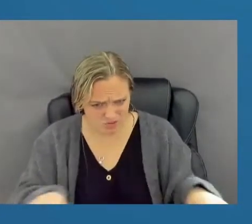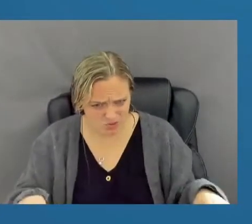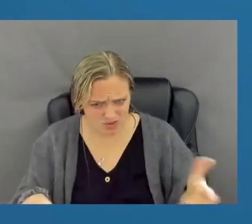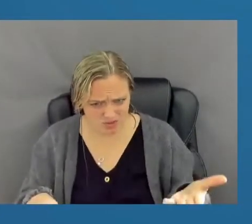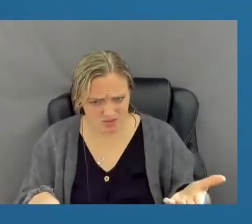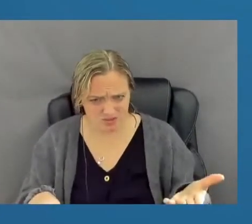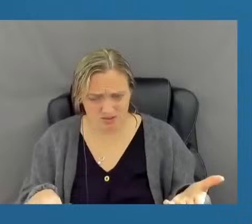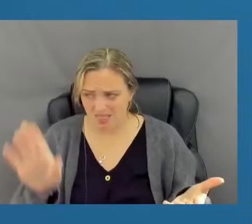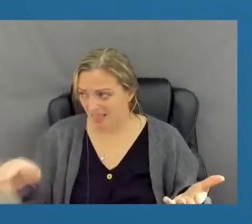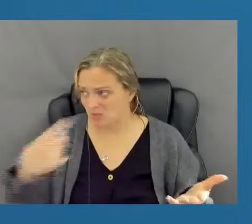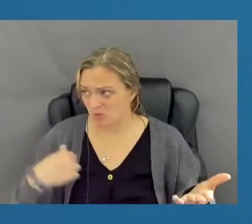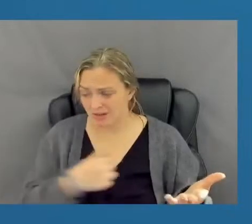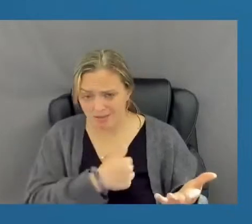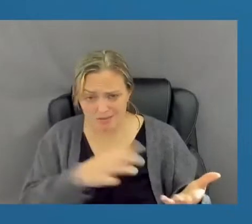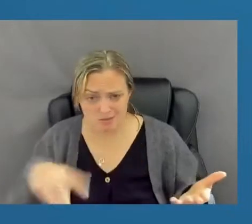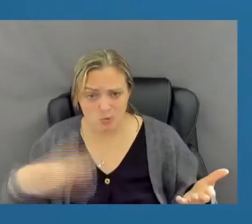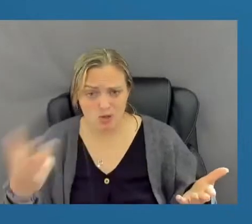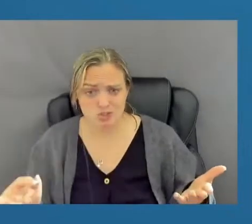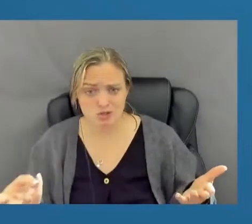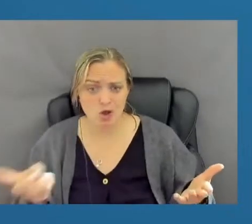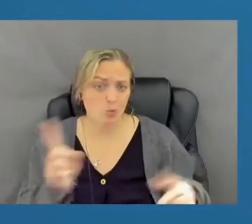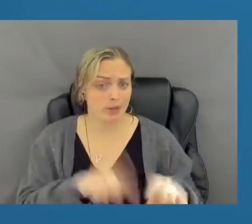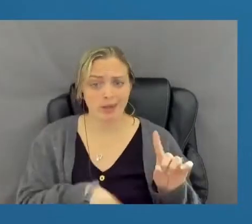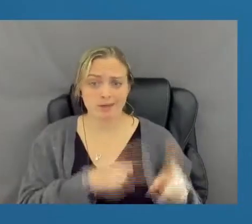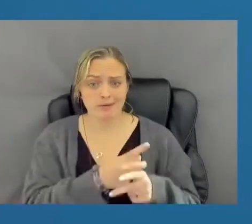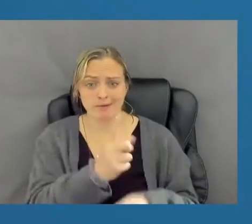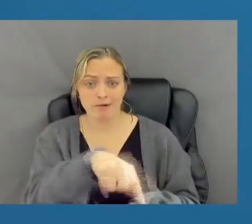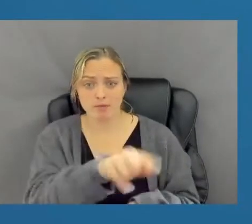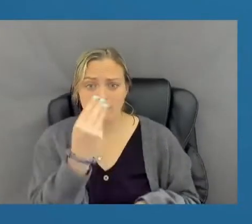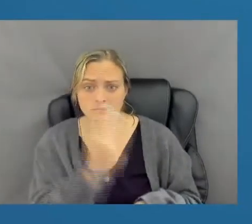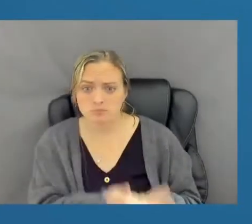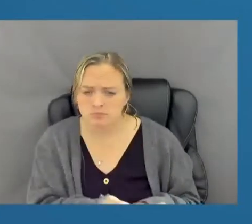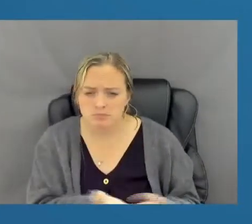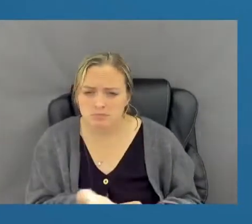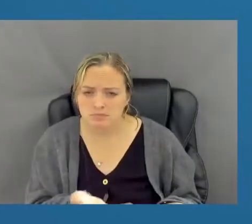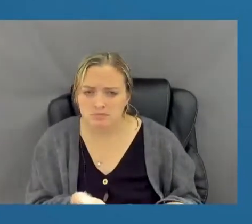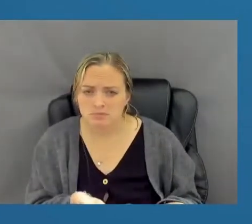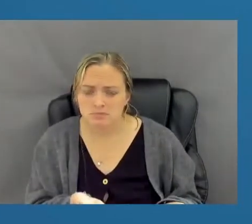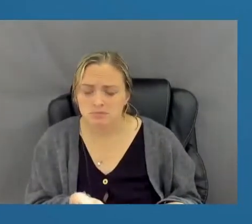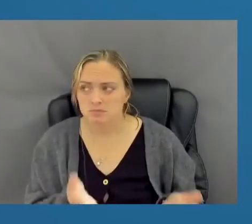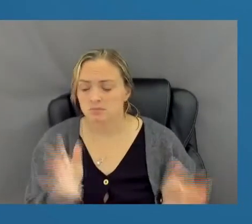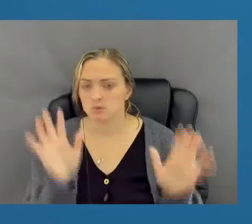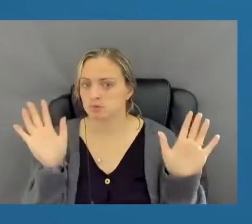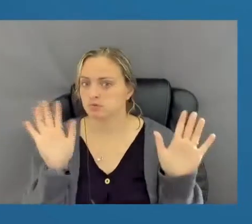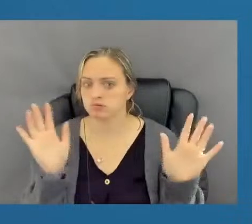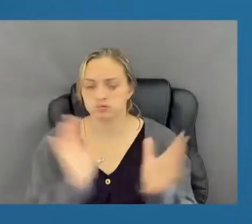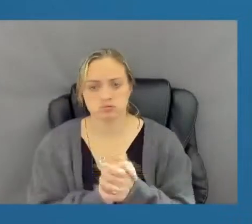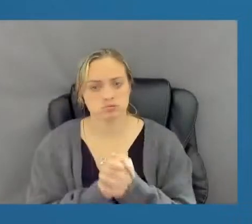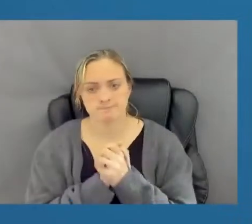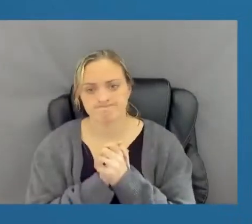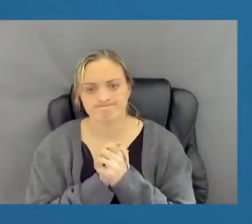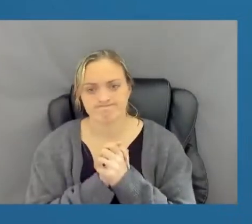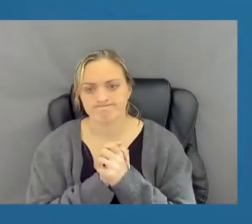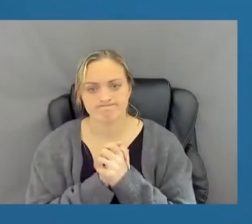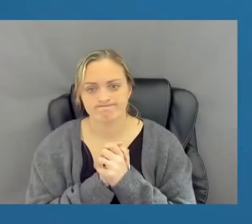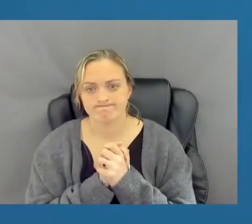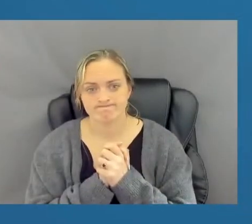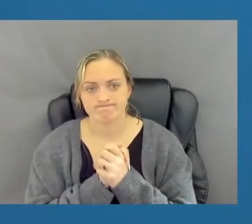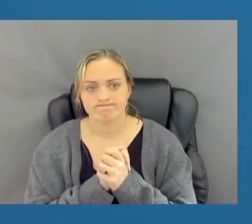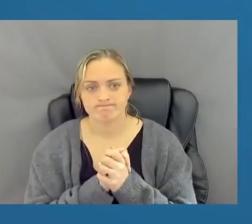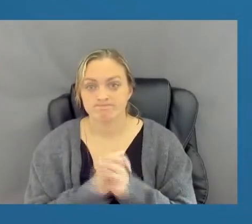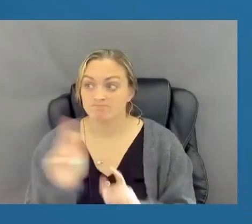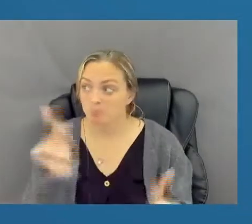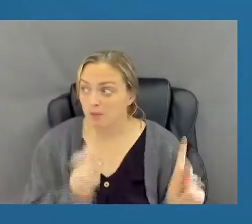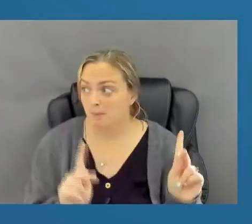what they're telling us in Washington, that they can't do that? Heaven help us. It's also people's grandparents